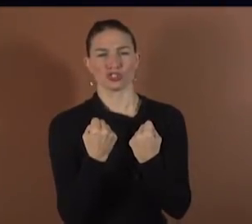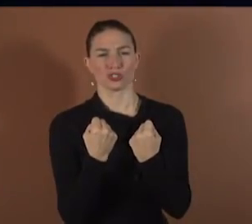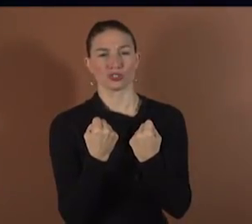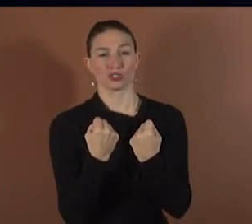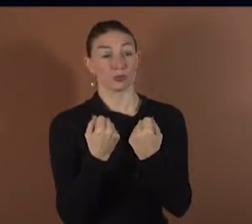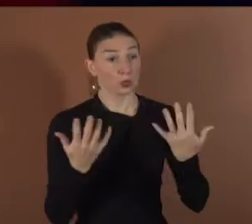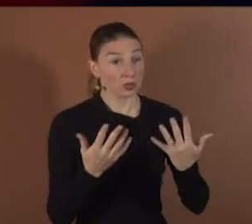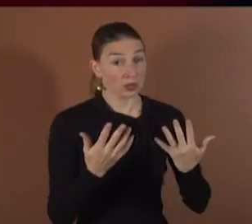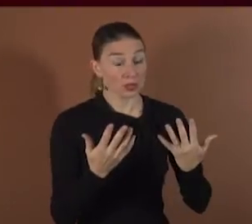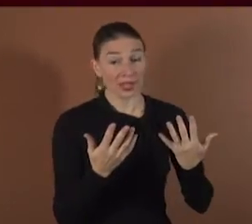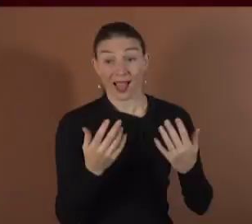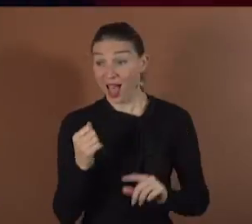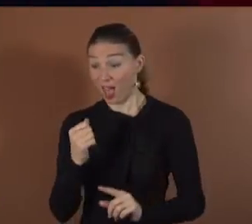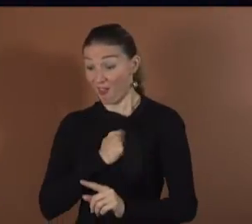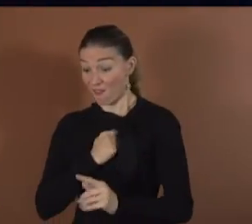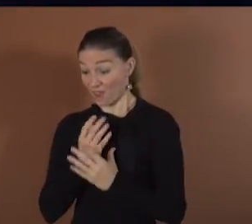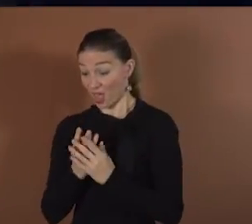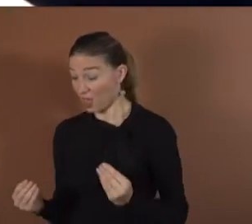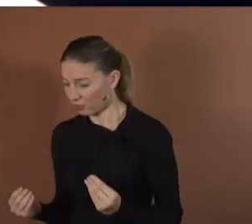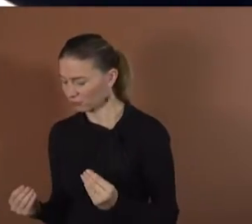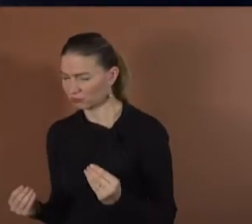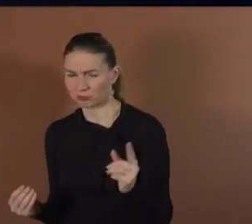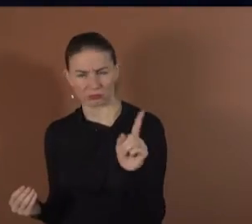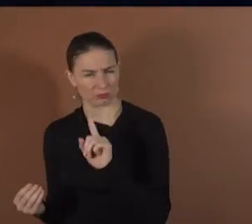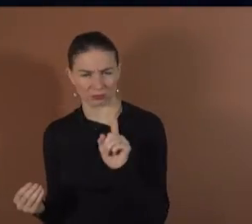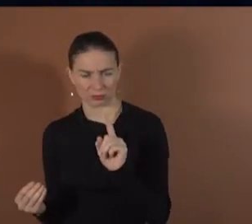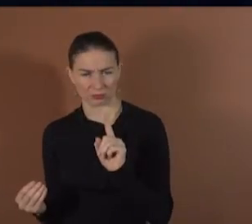fear, but the overcoming of it.